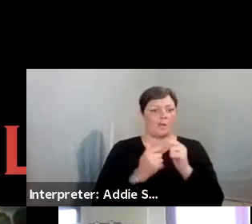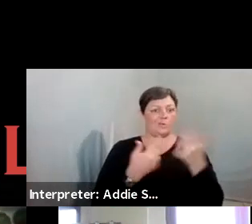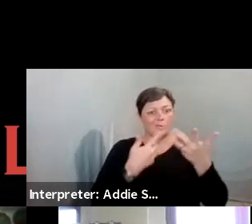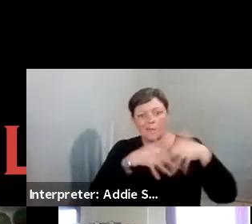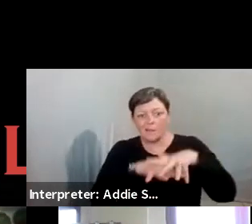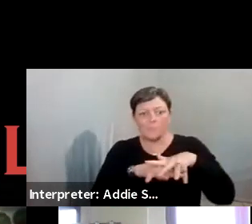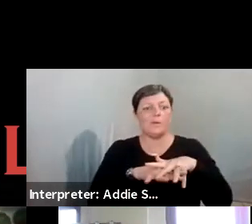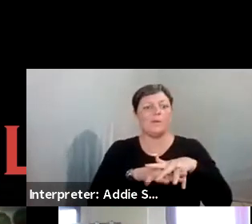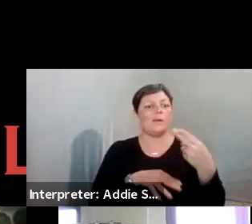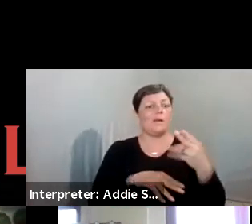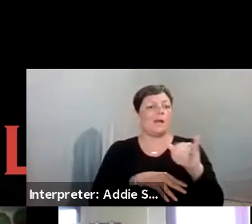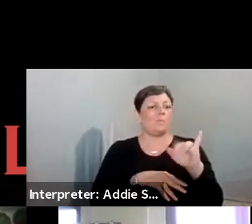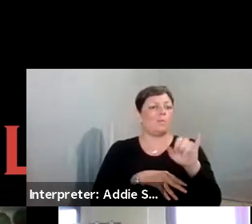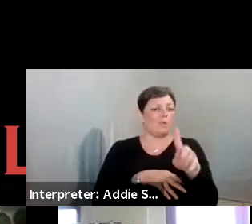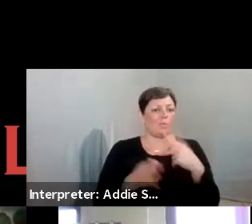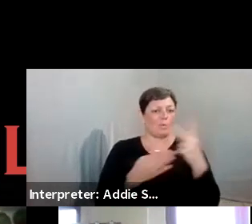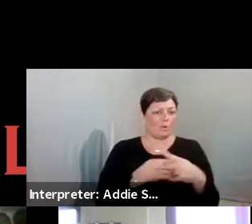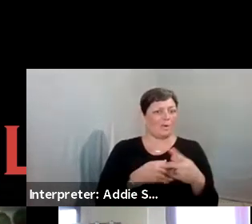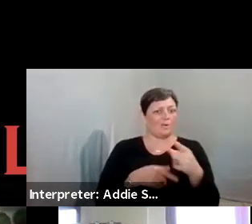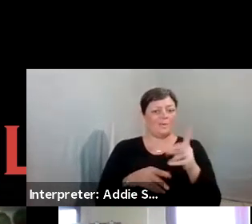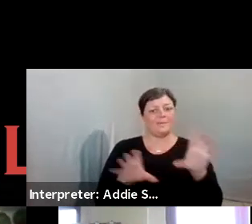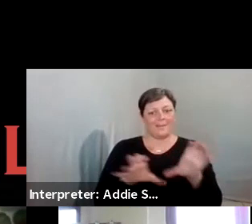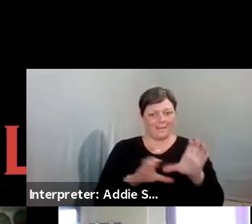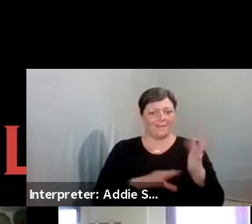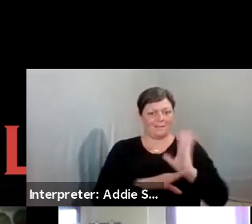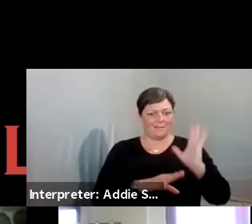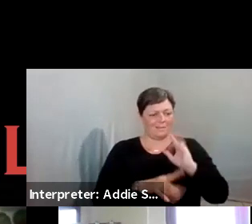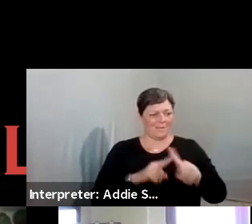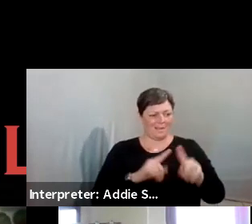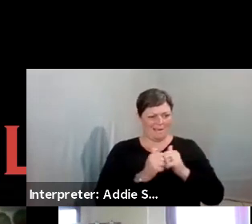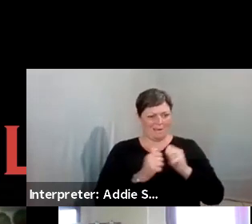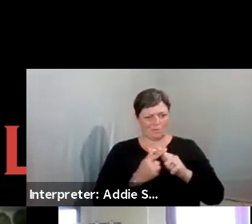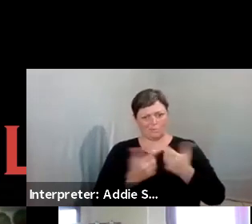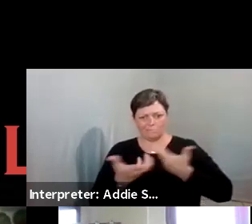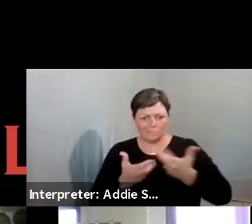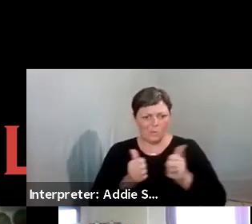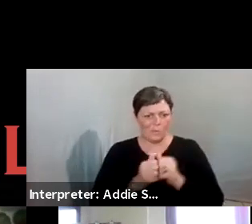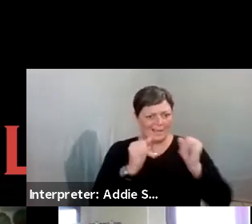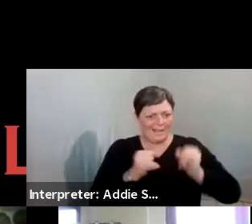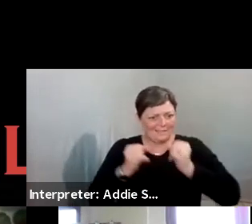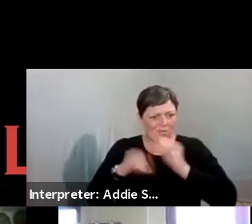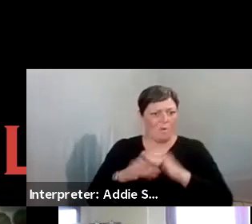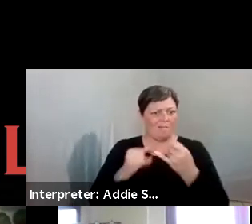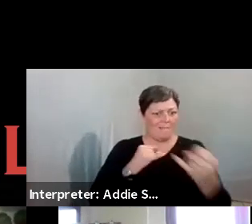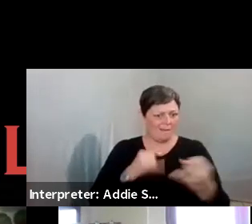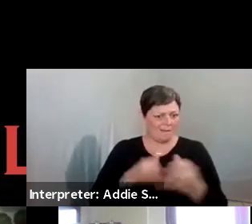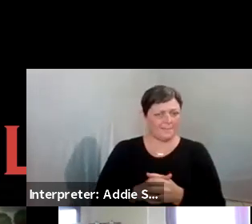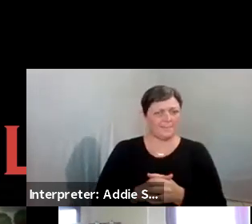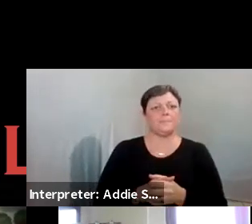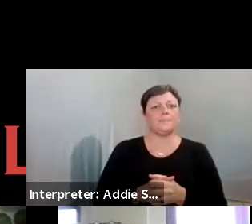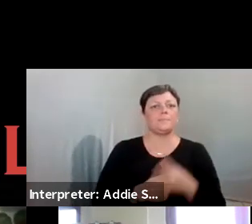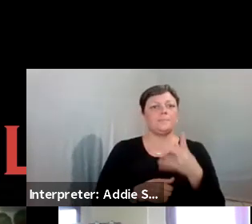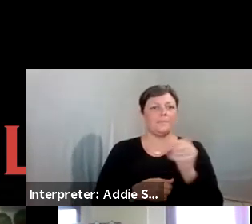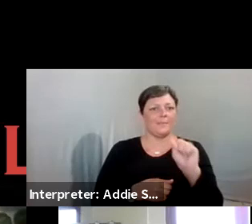program if you do have some stuff back in person, but you're not sure how to engage those individuals online anymore? And if